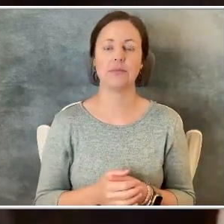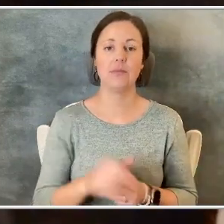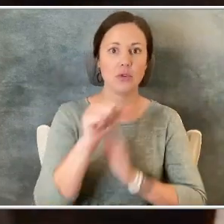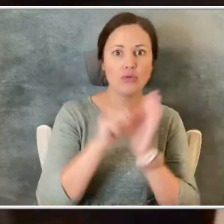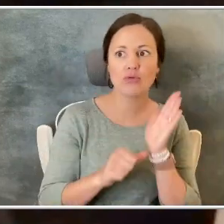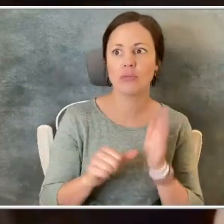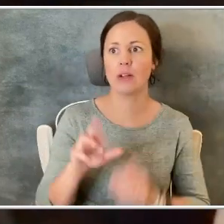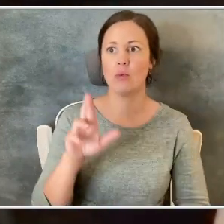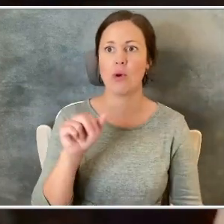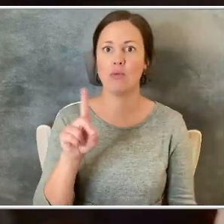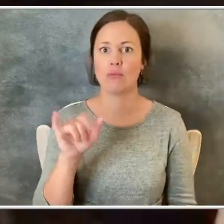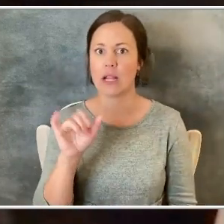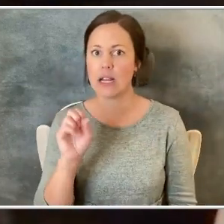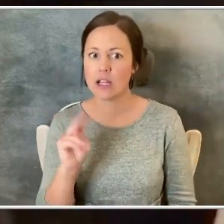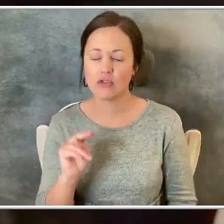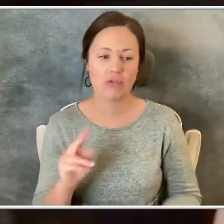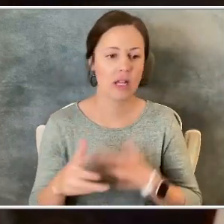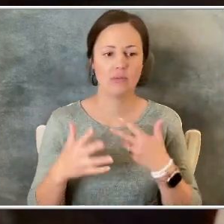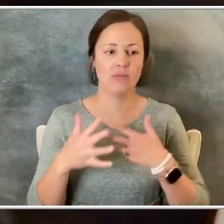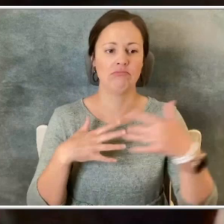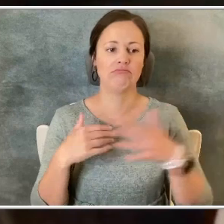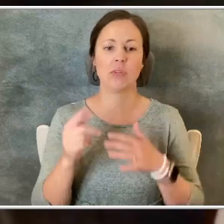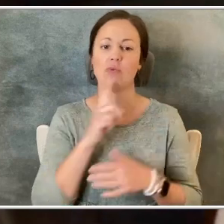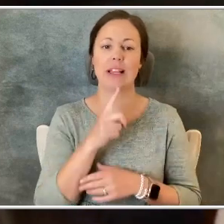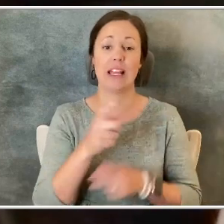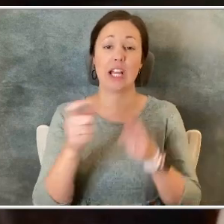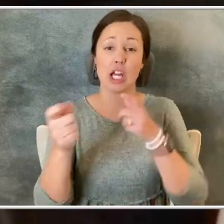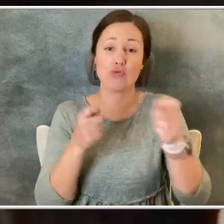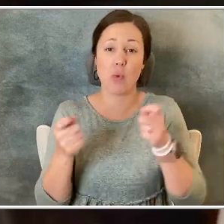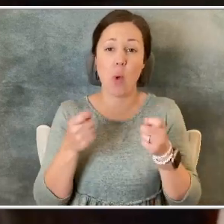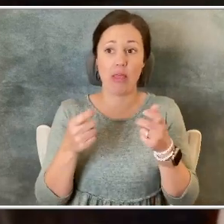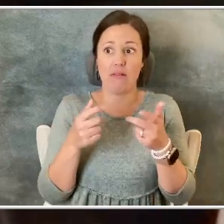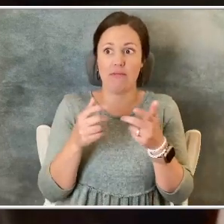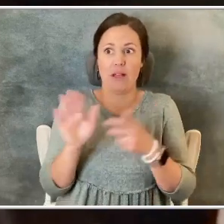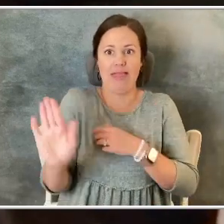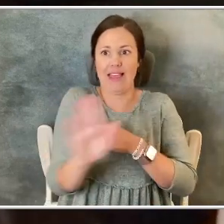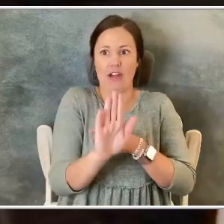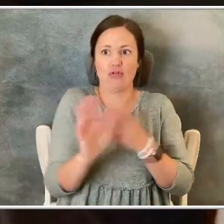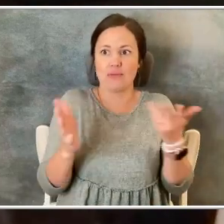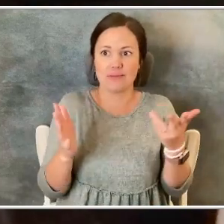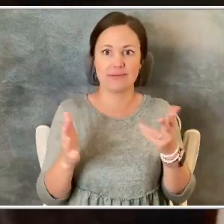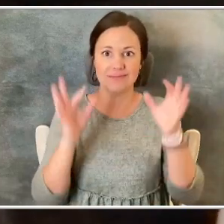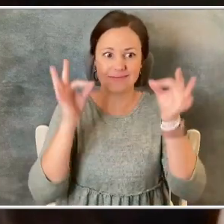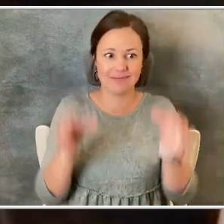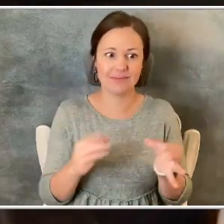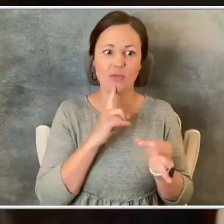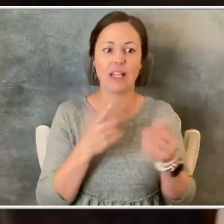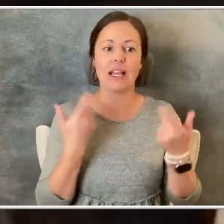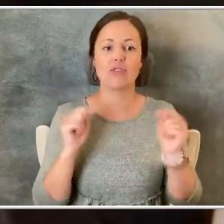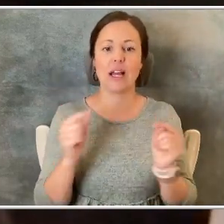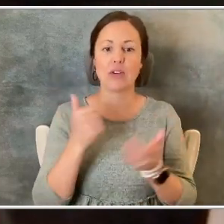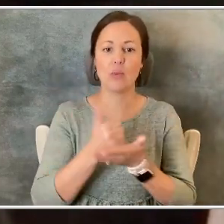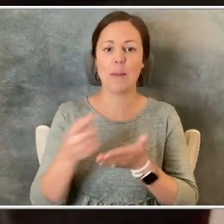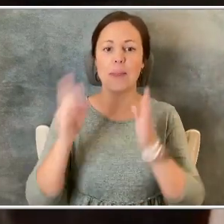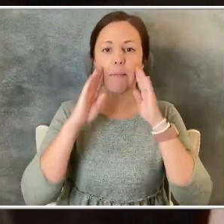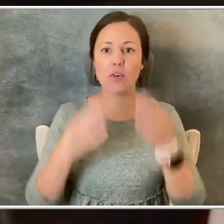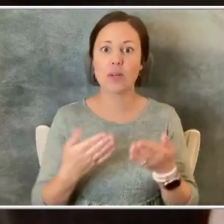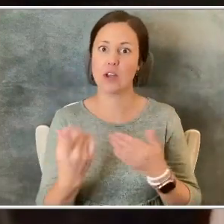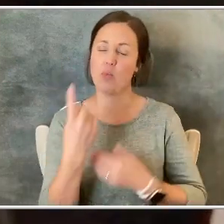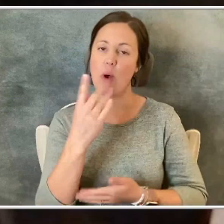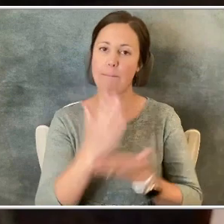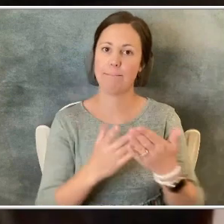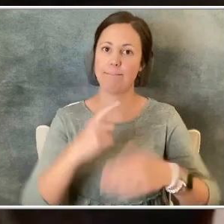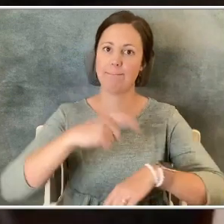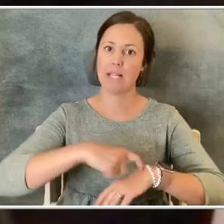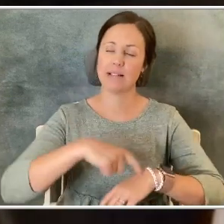be. I kind of put the control back in their hands, and I try to focus them, one step at a time. That